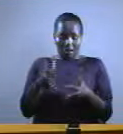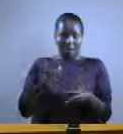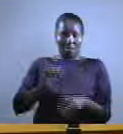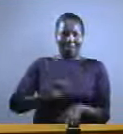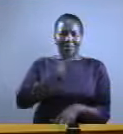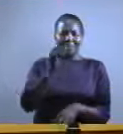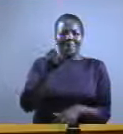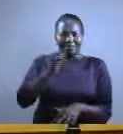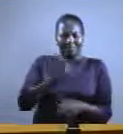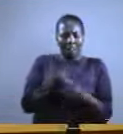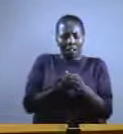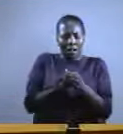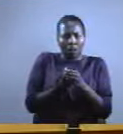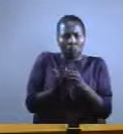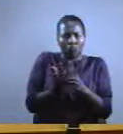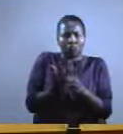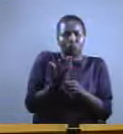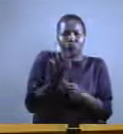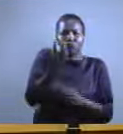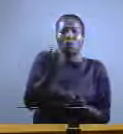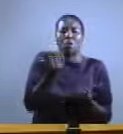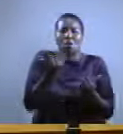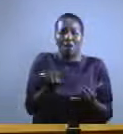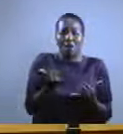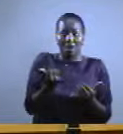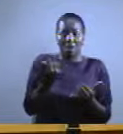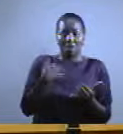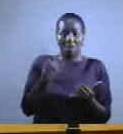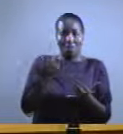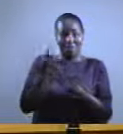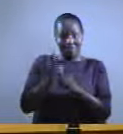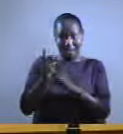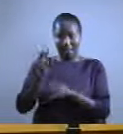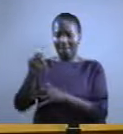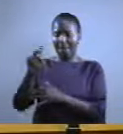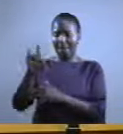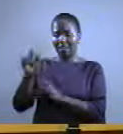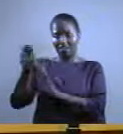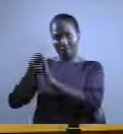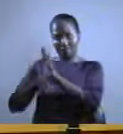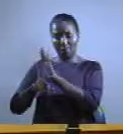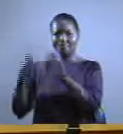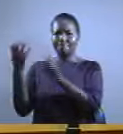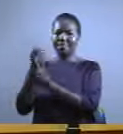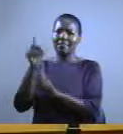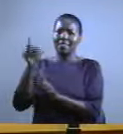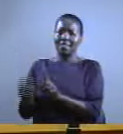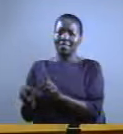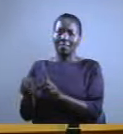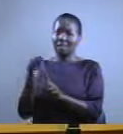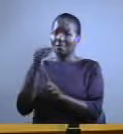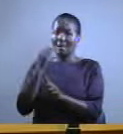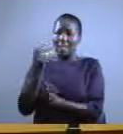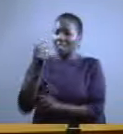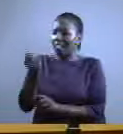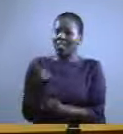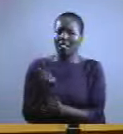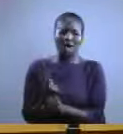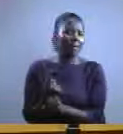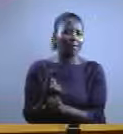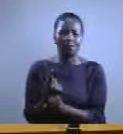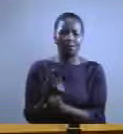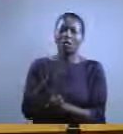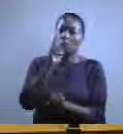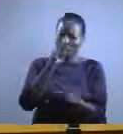developmental state and have a program in the National Development Plan that must be achieved. This will not spontaneously happen. It has to